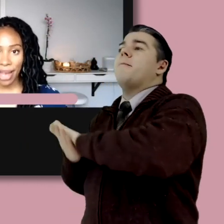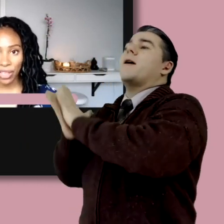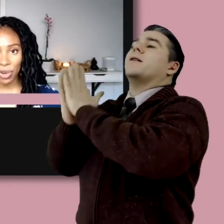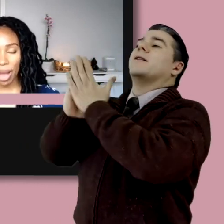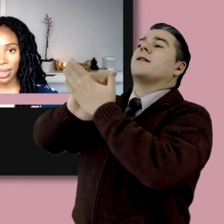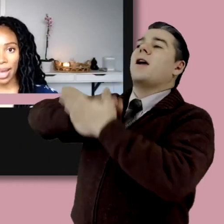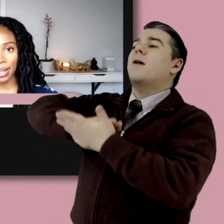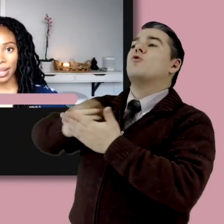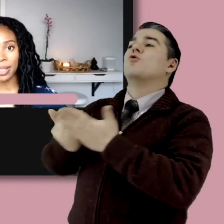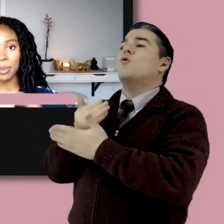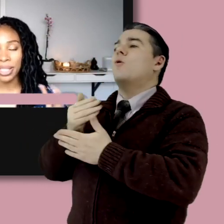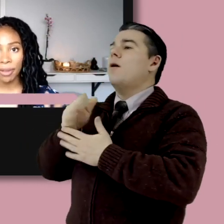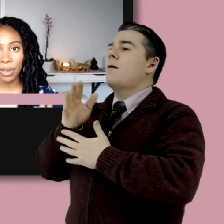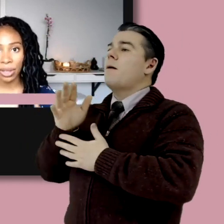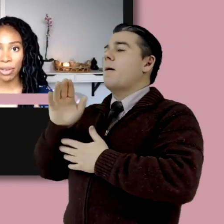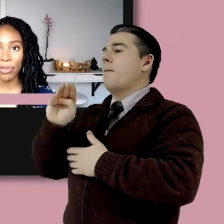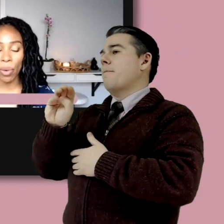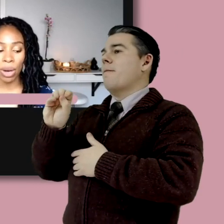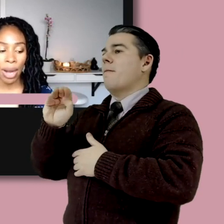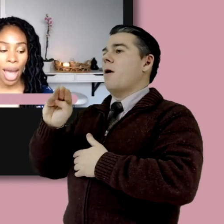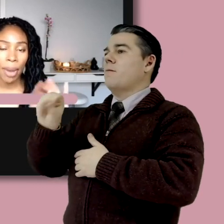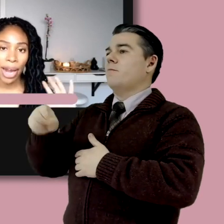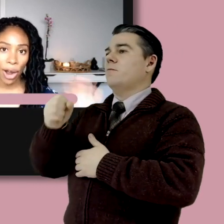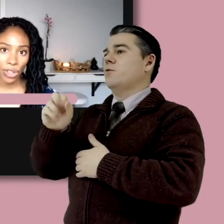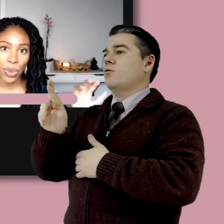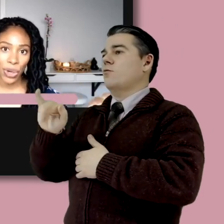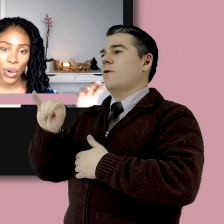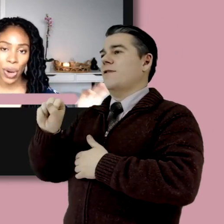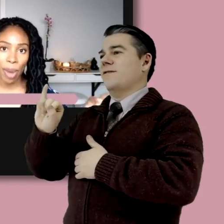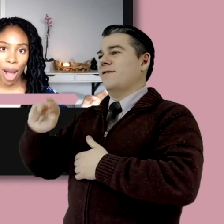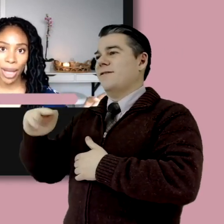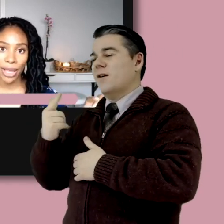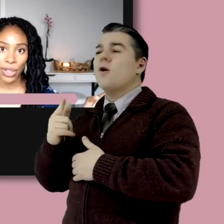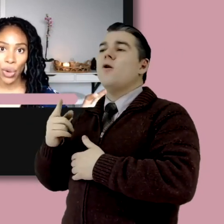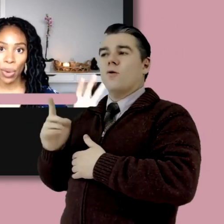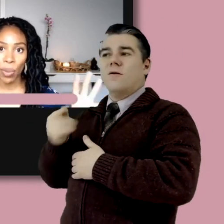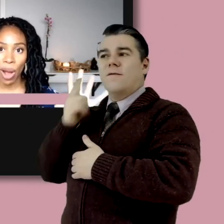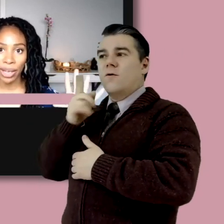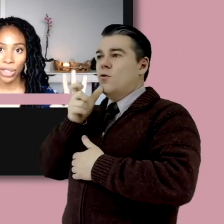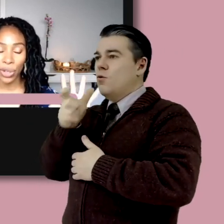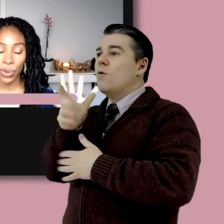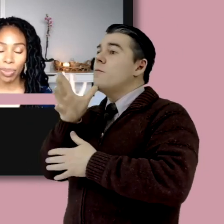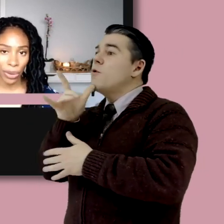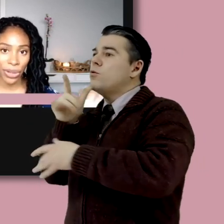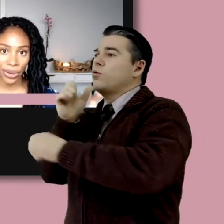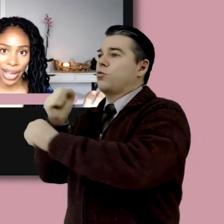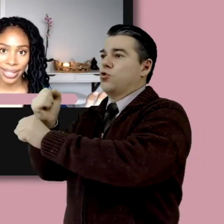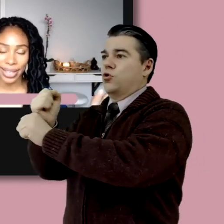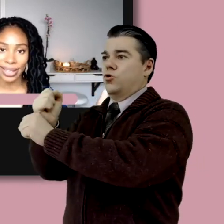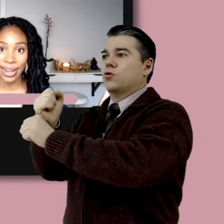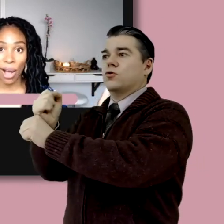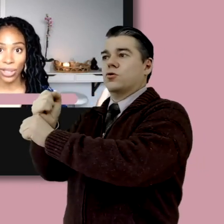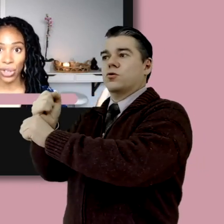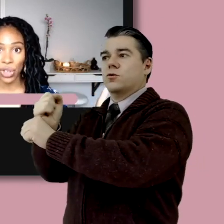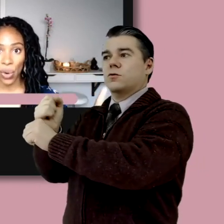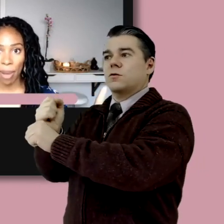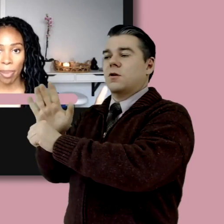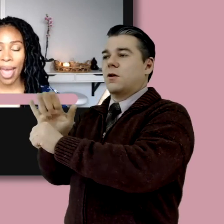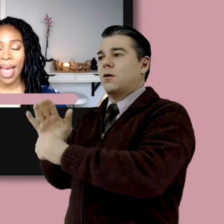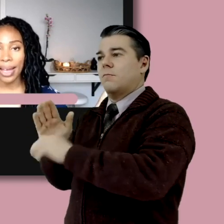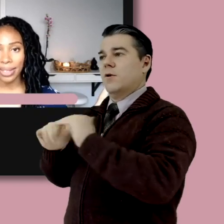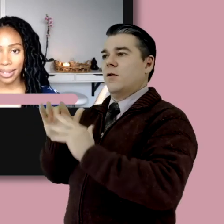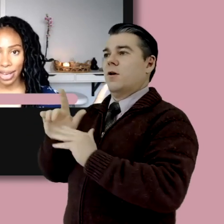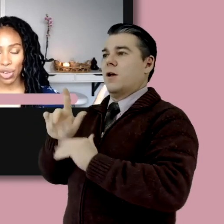is a mastermind that is specifically for my entrepreneur mamas who are wanting to build their legacies and also show